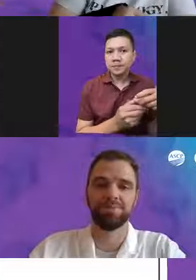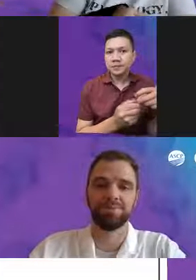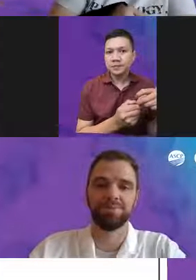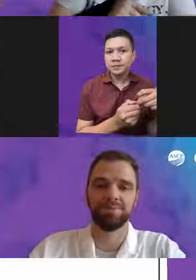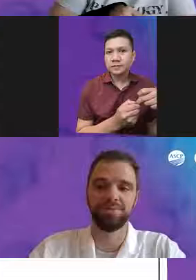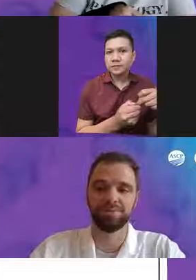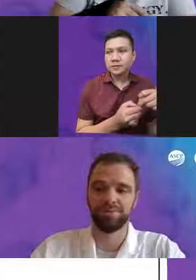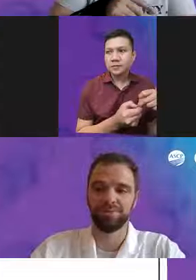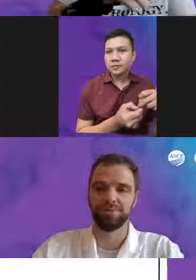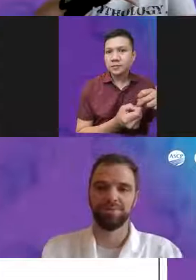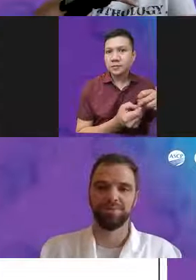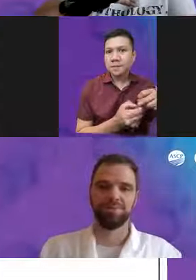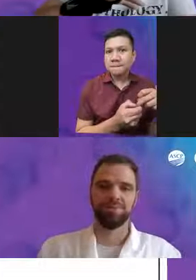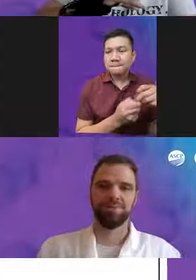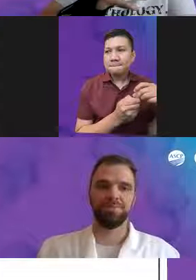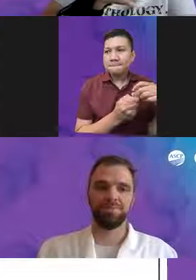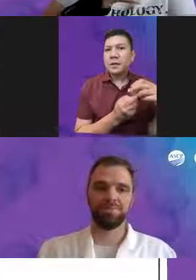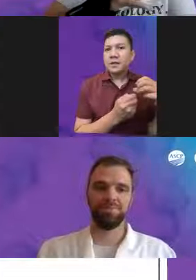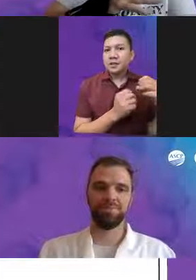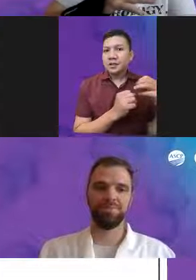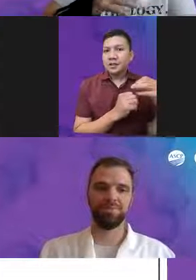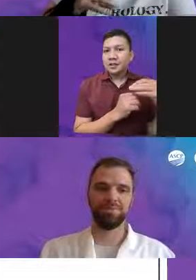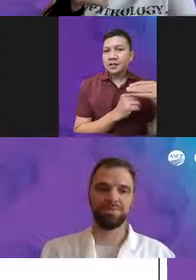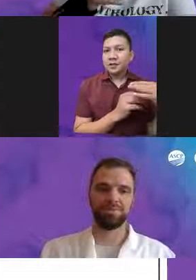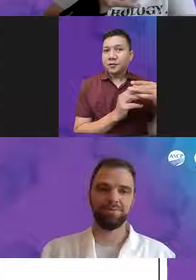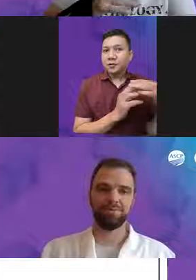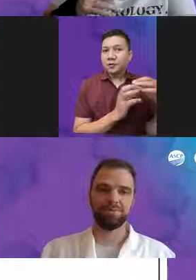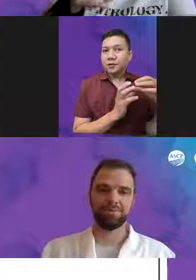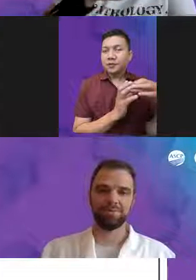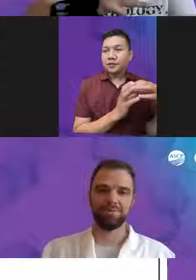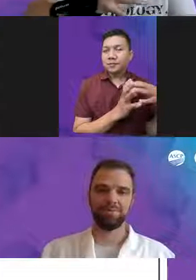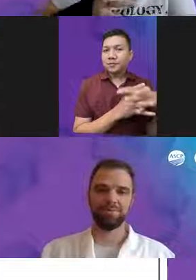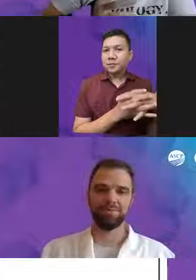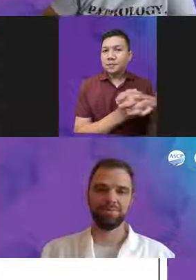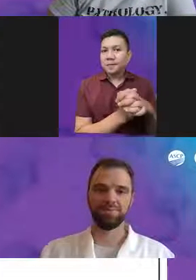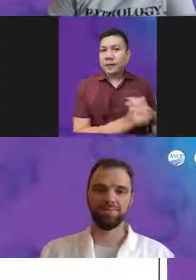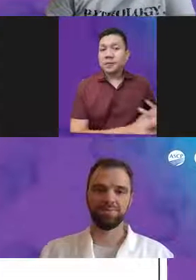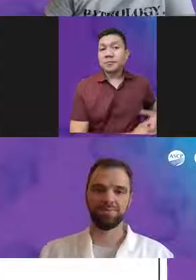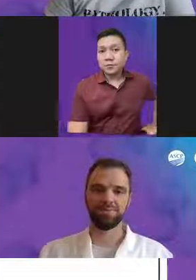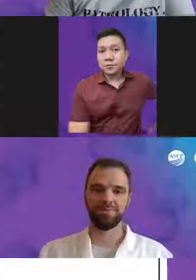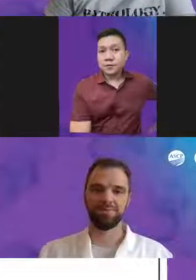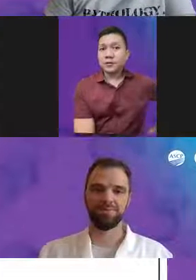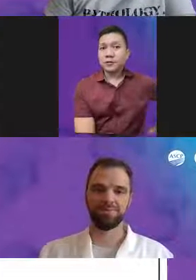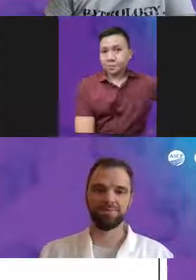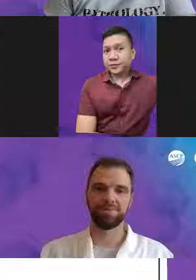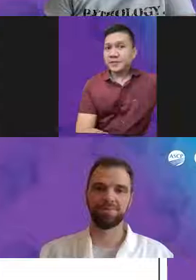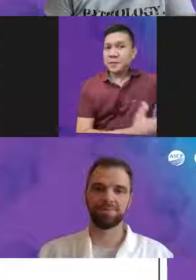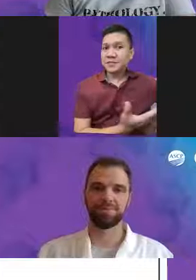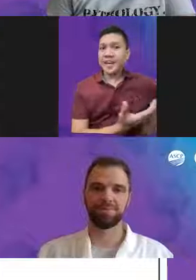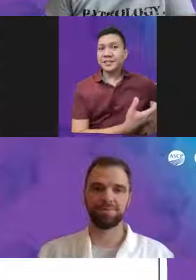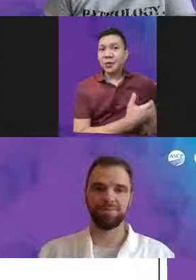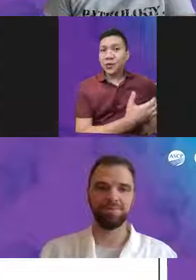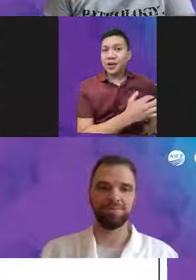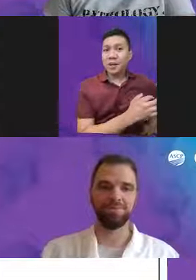is that why you're saying the teardrop stays that way? Like there's internal protein structure that's changing?